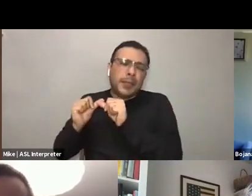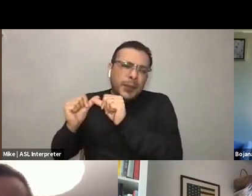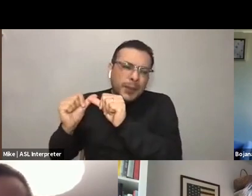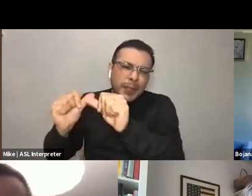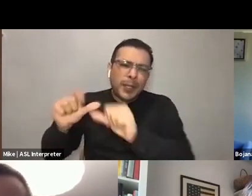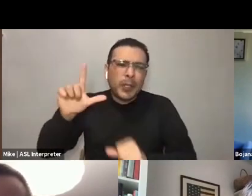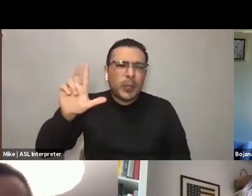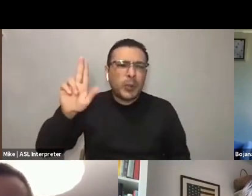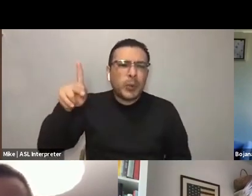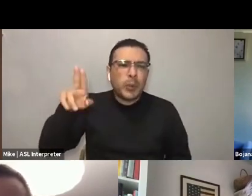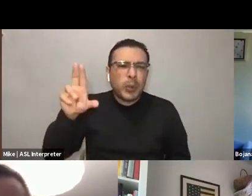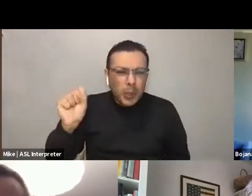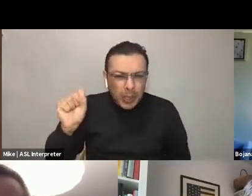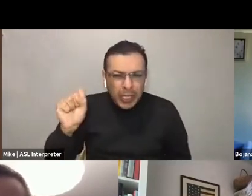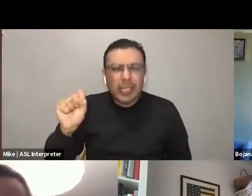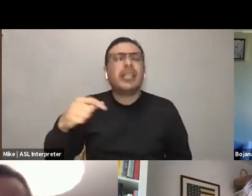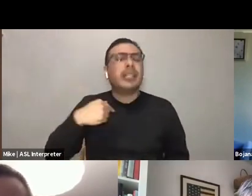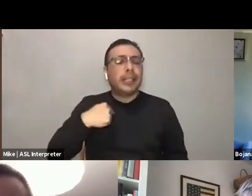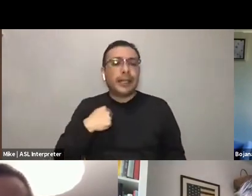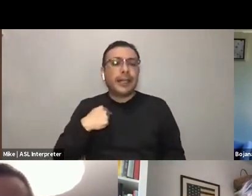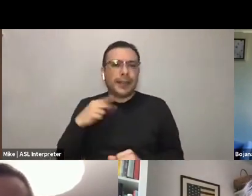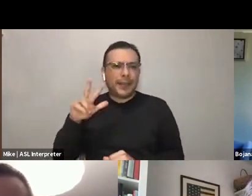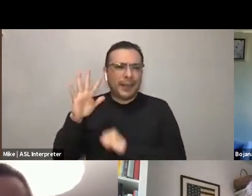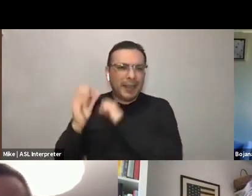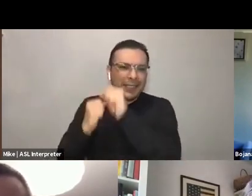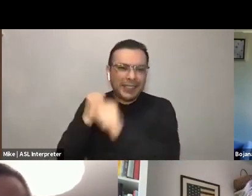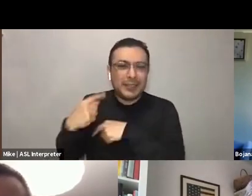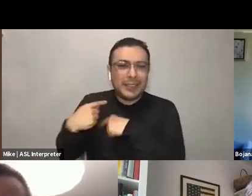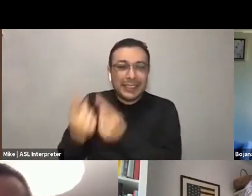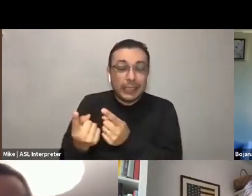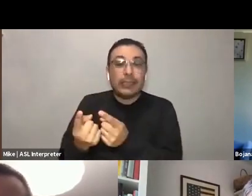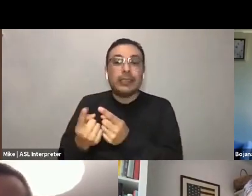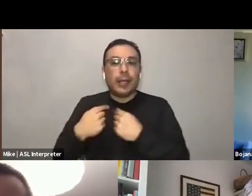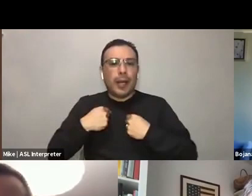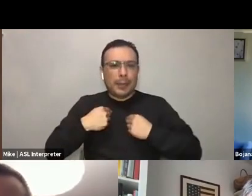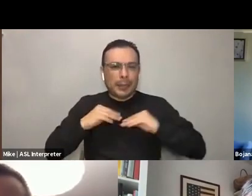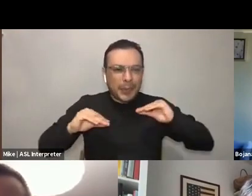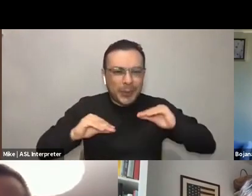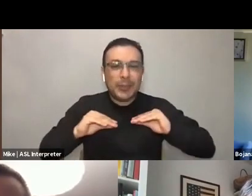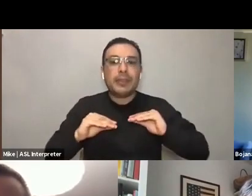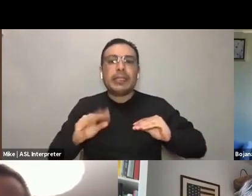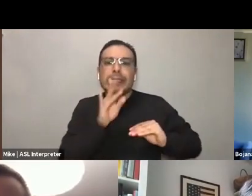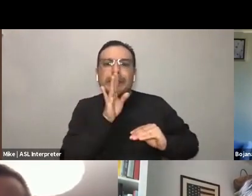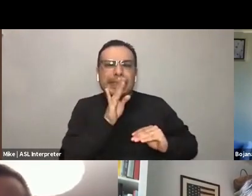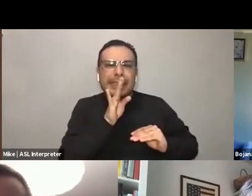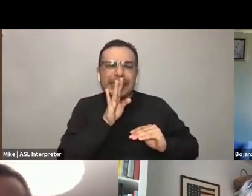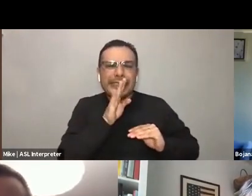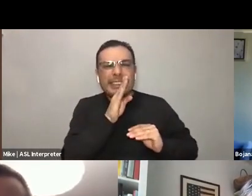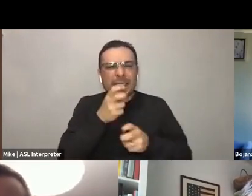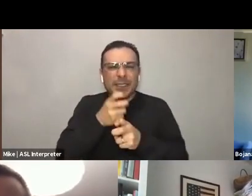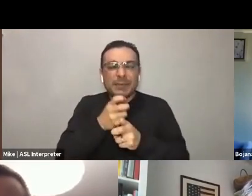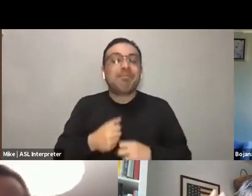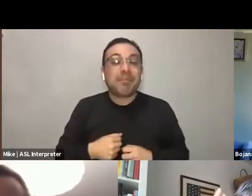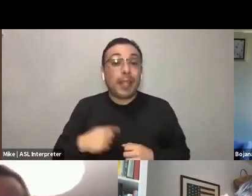years, which affects my ability to write and also to speak clearly. I have, I wear short black